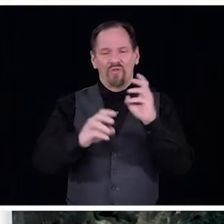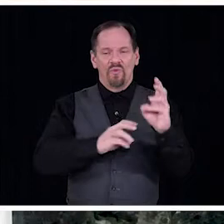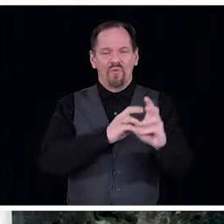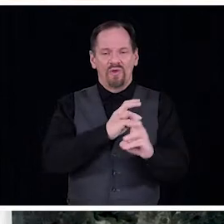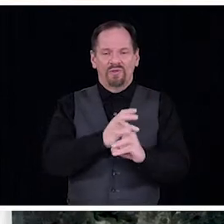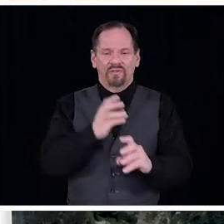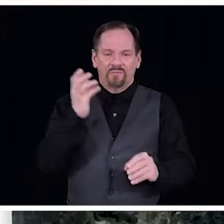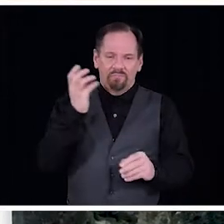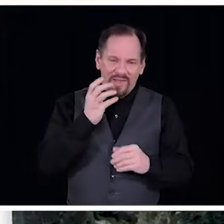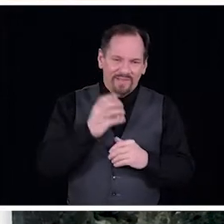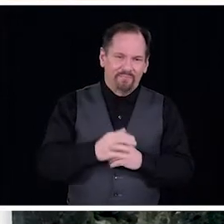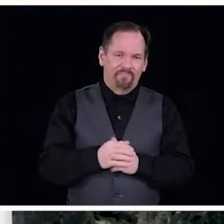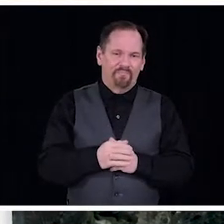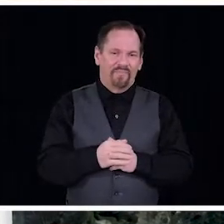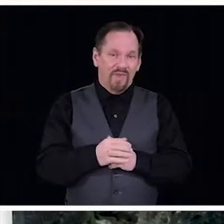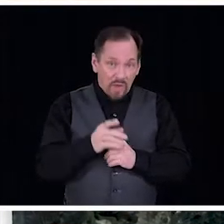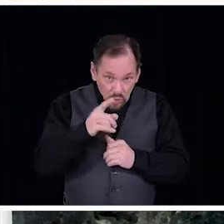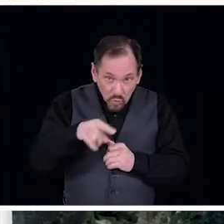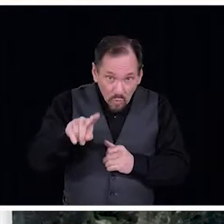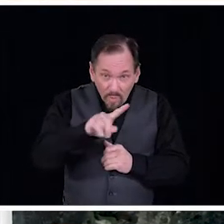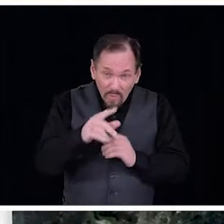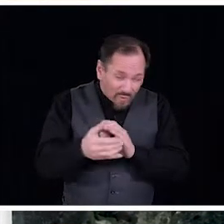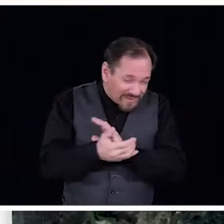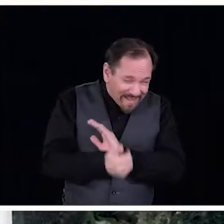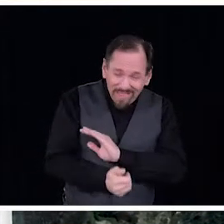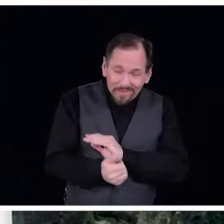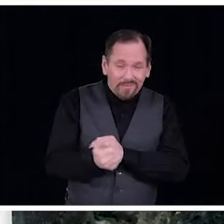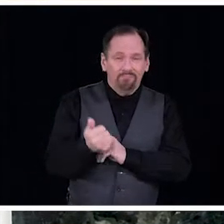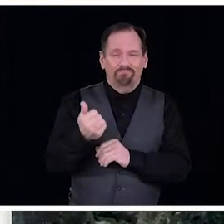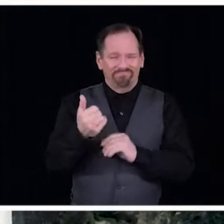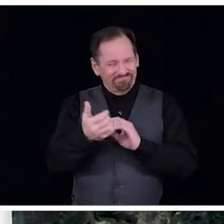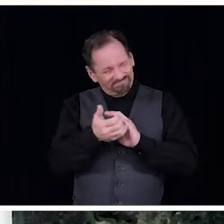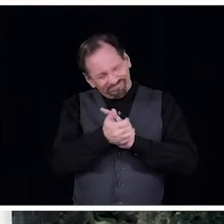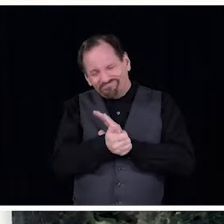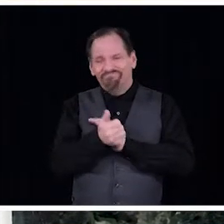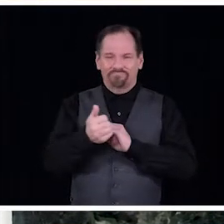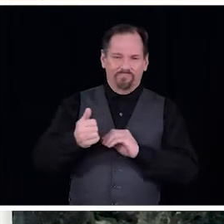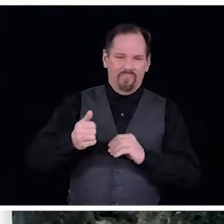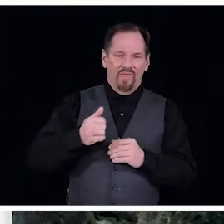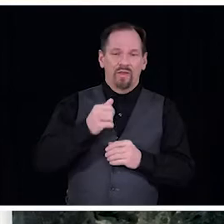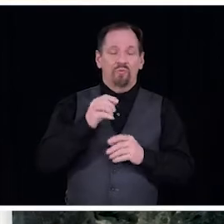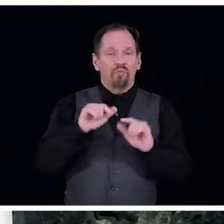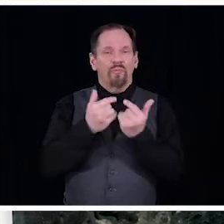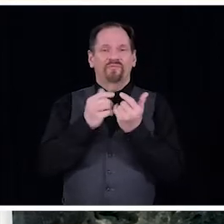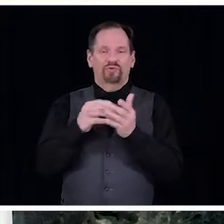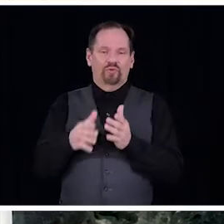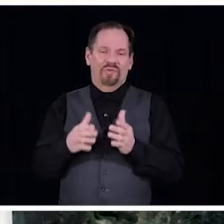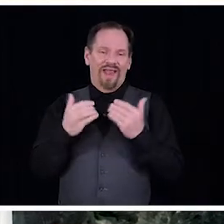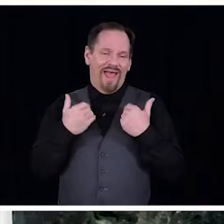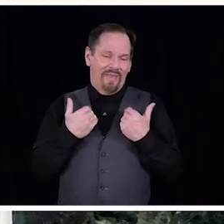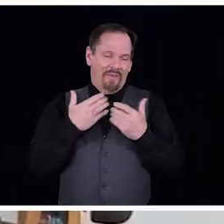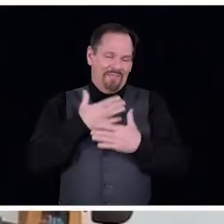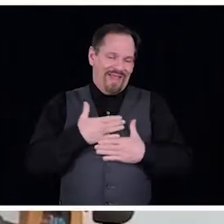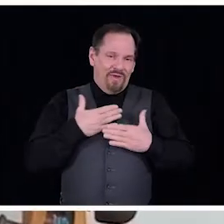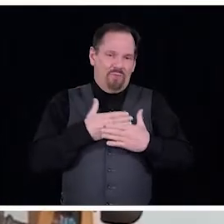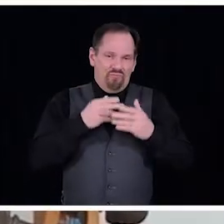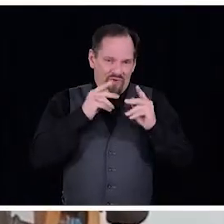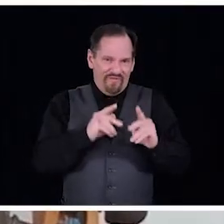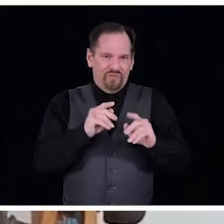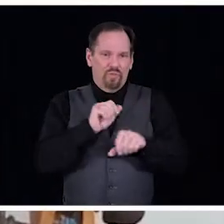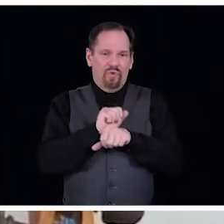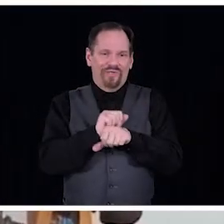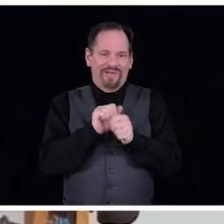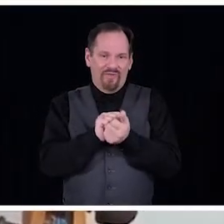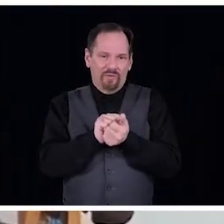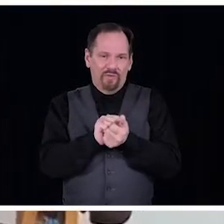profound ways, as you are one of the most talented groups of students that I have ever had the pleasure and privilege to work with. Please remember